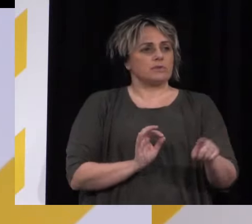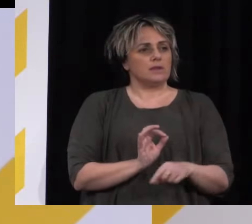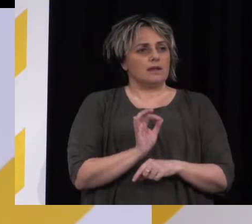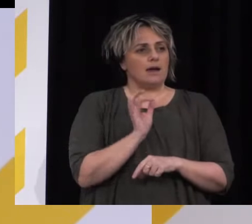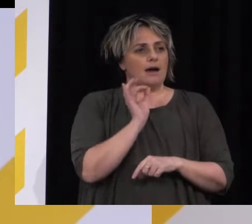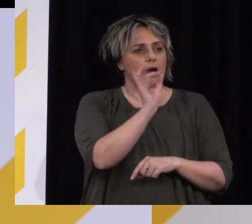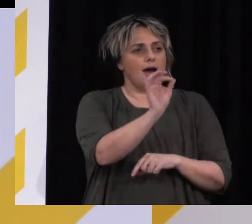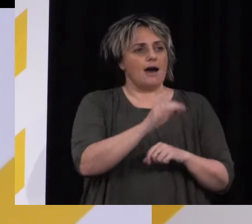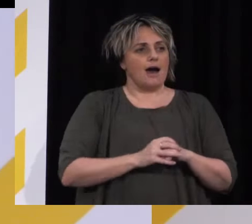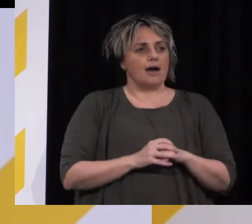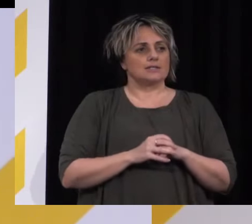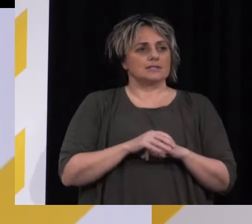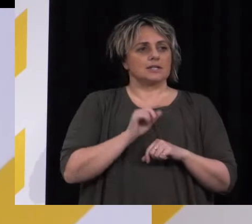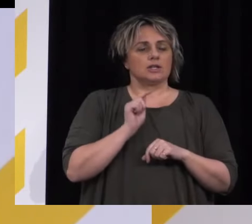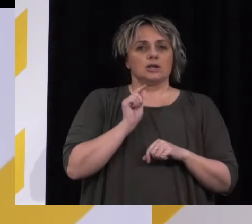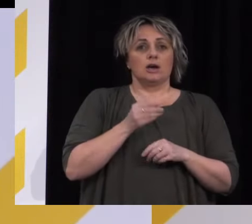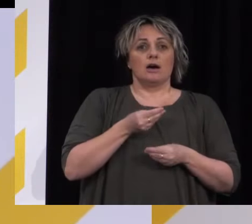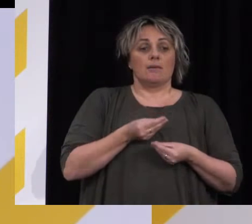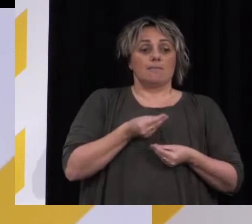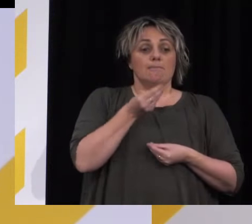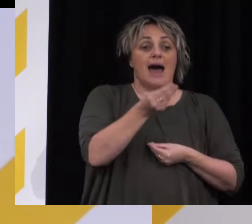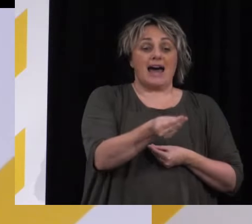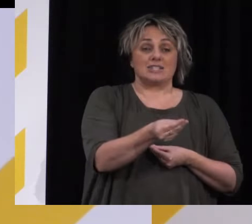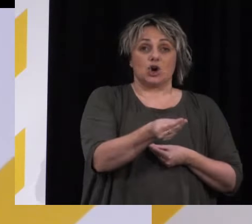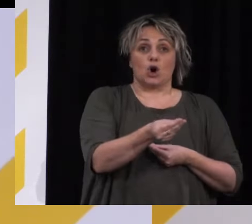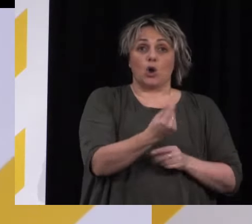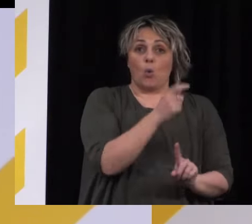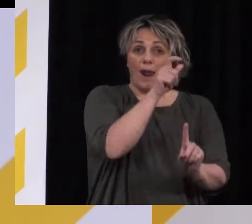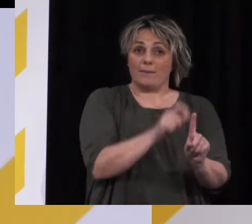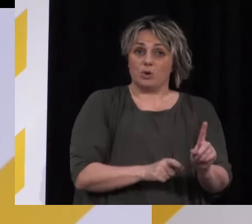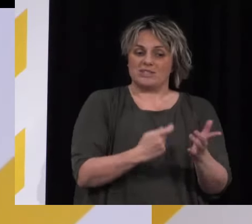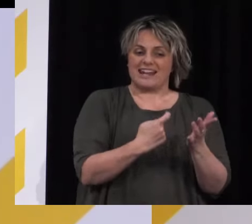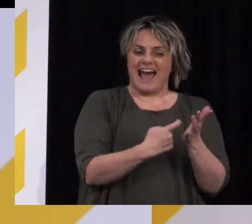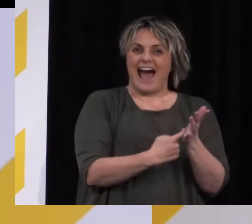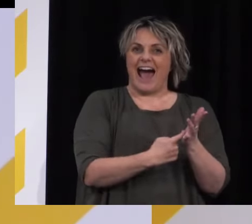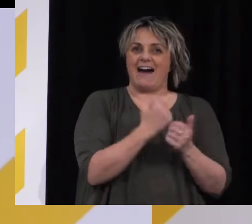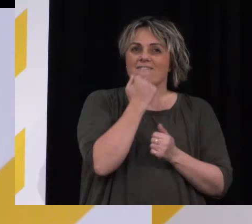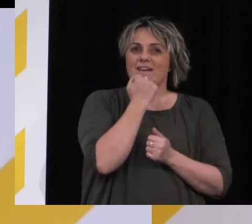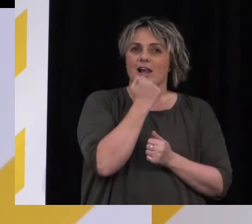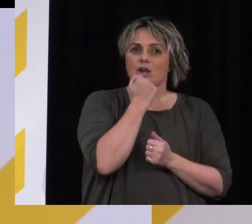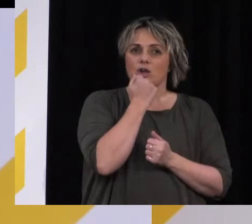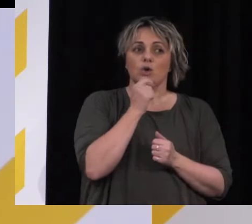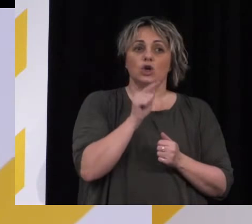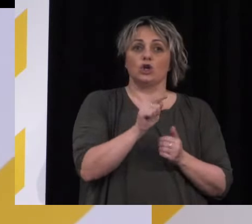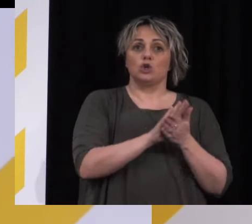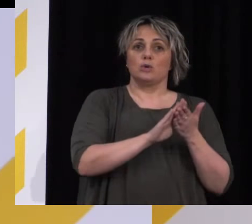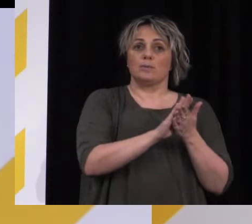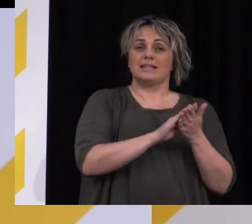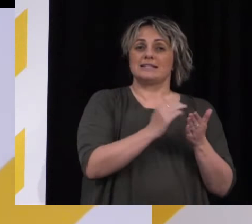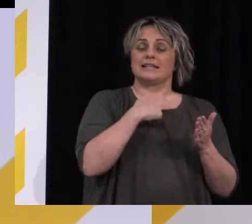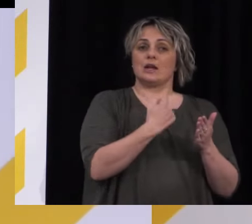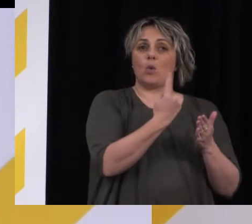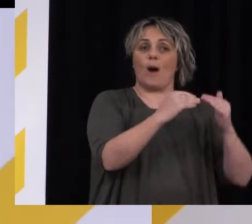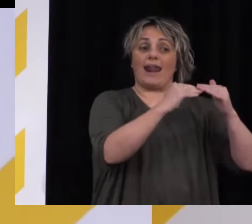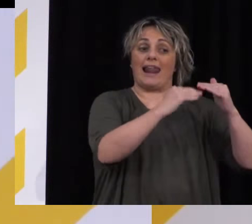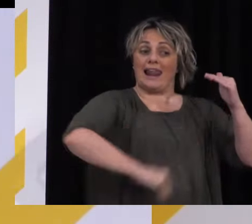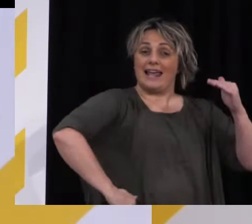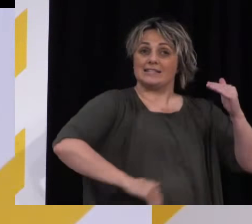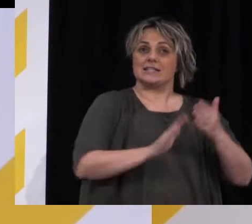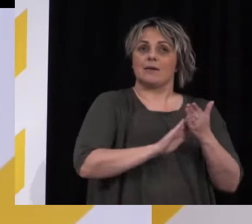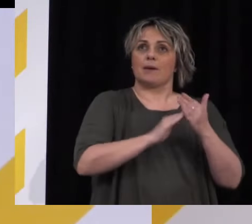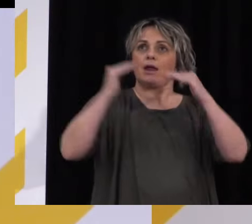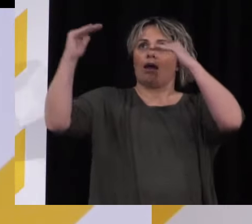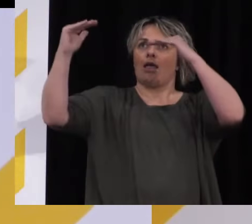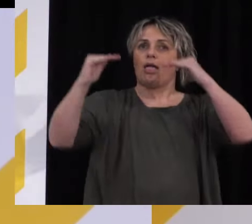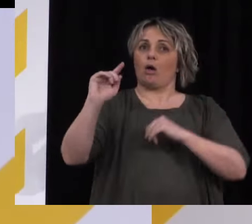the R of 1 to be down below 1 before you could go down to level 2 for all? Well, two things